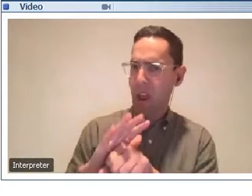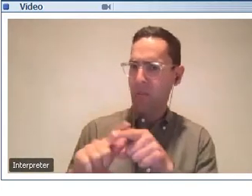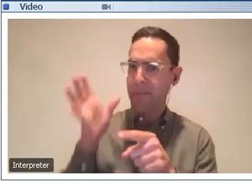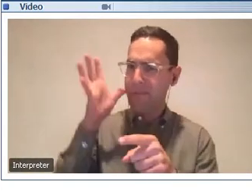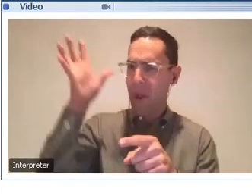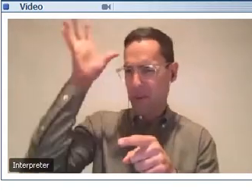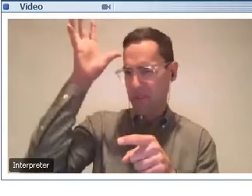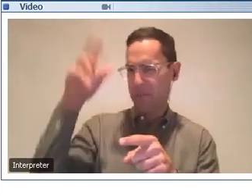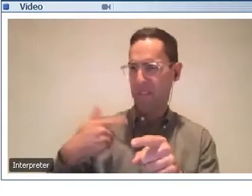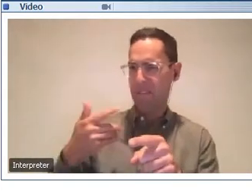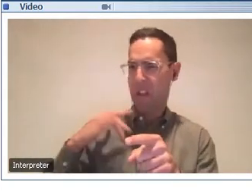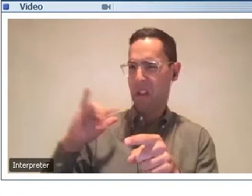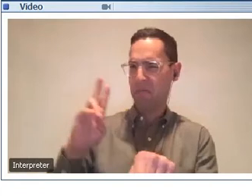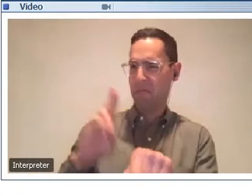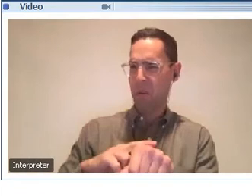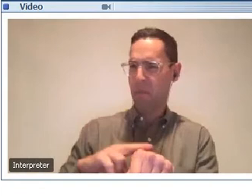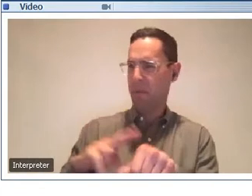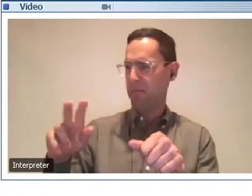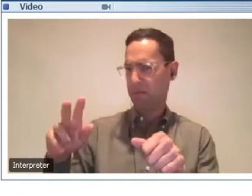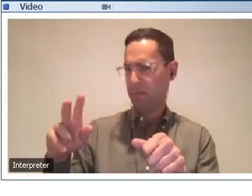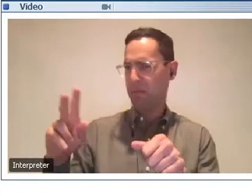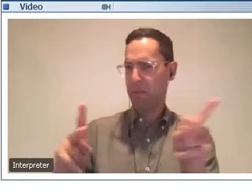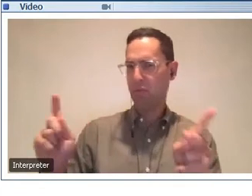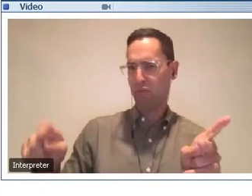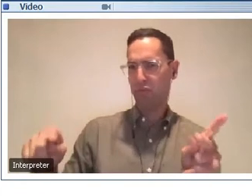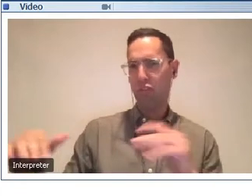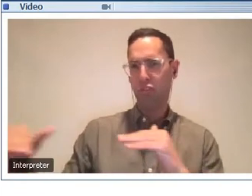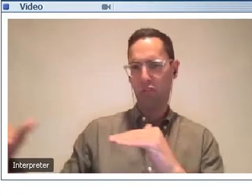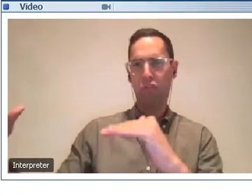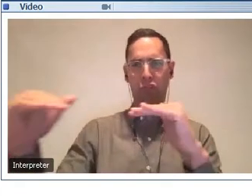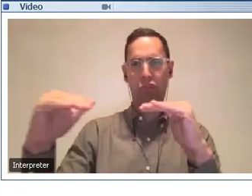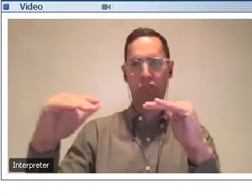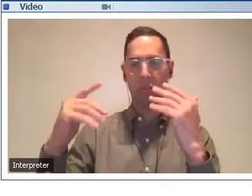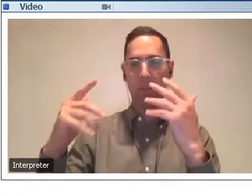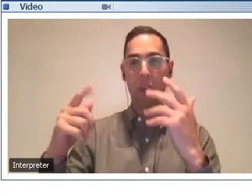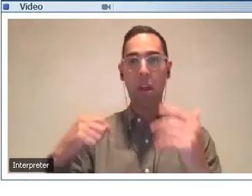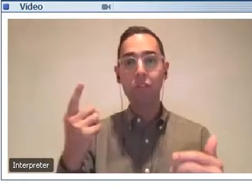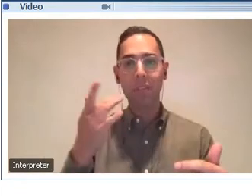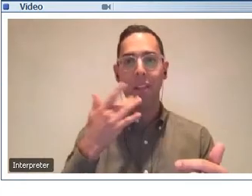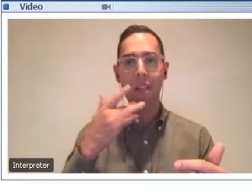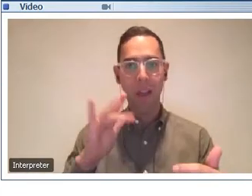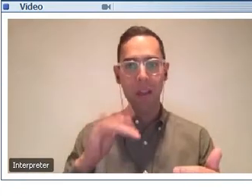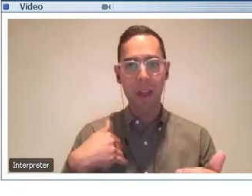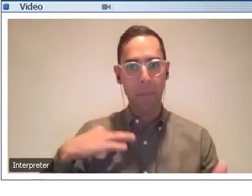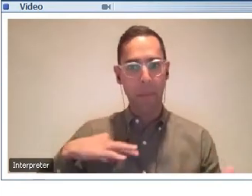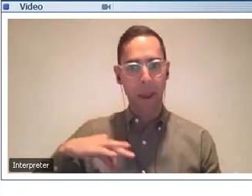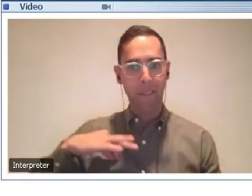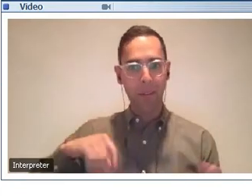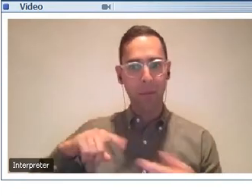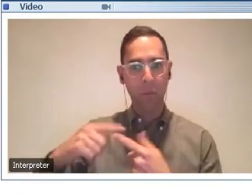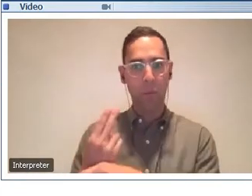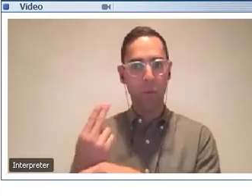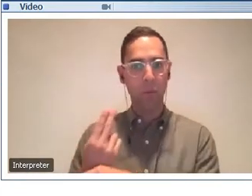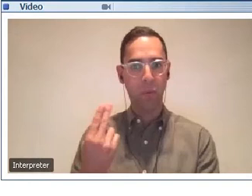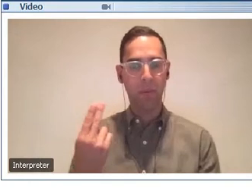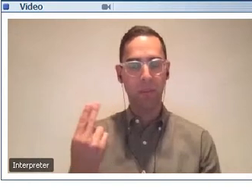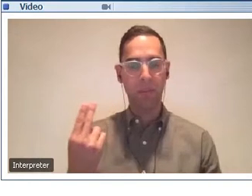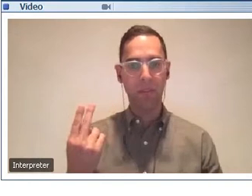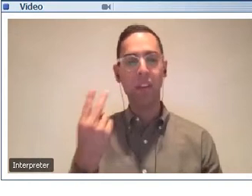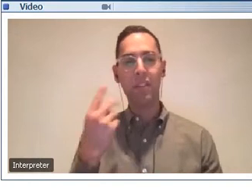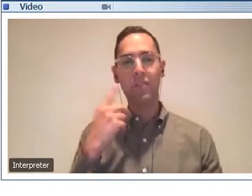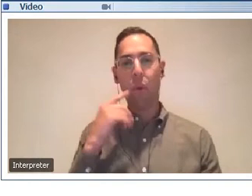I was just lucky to have benefits. And in situations like these, we don't need